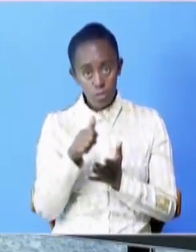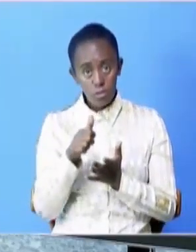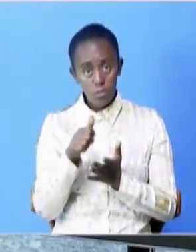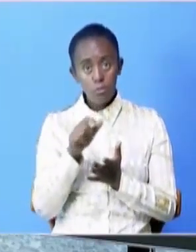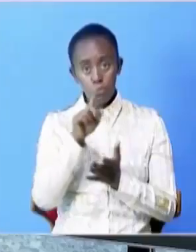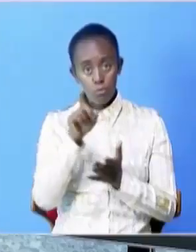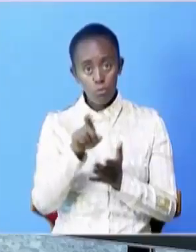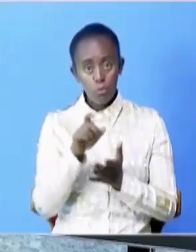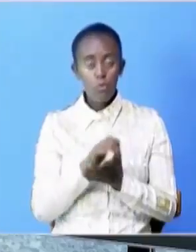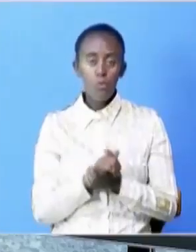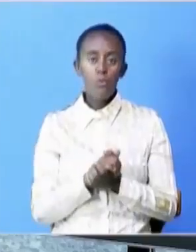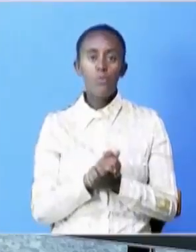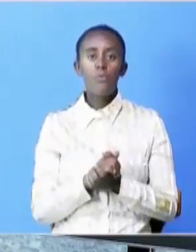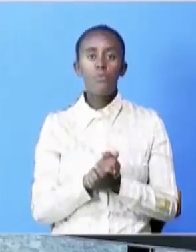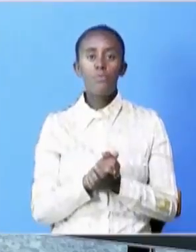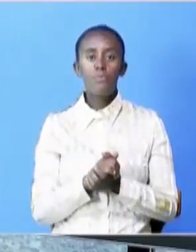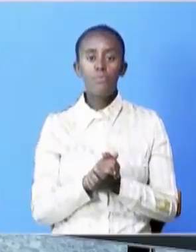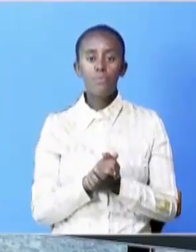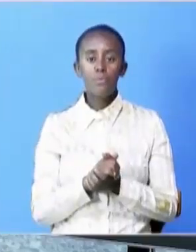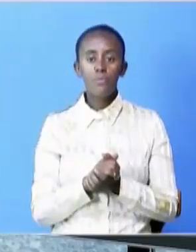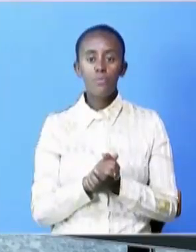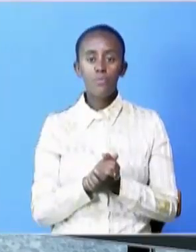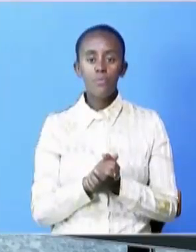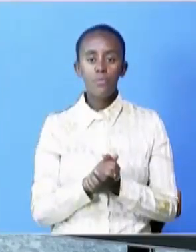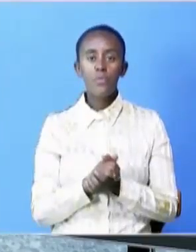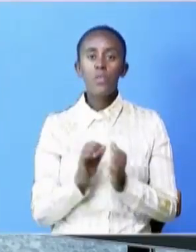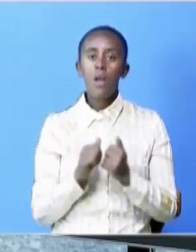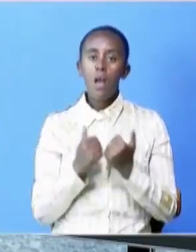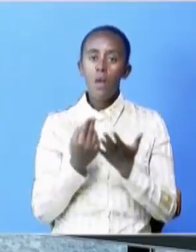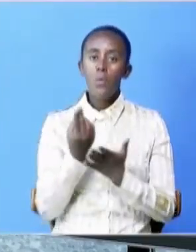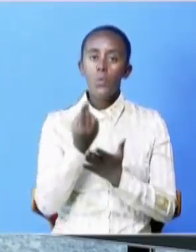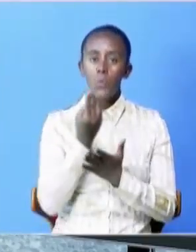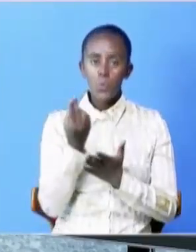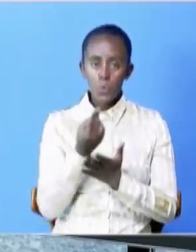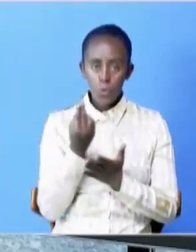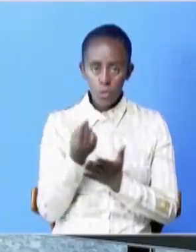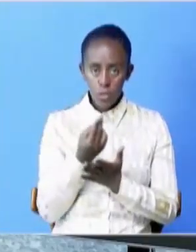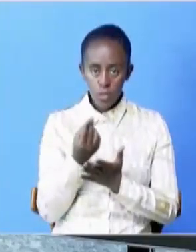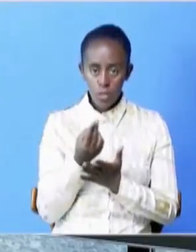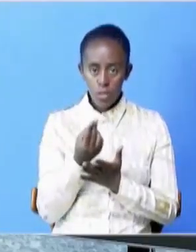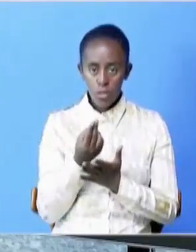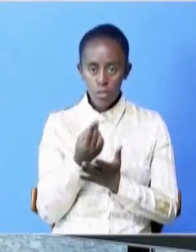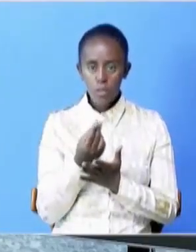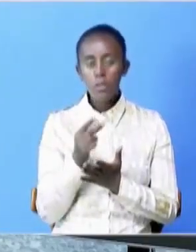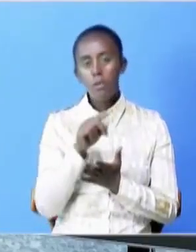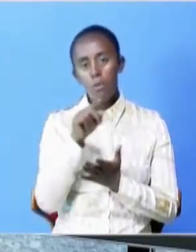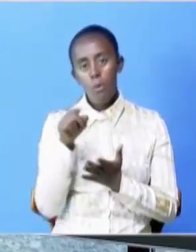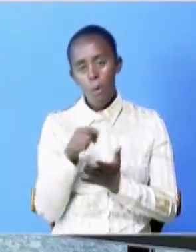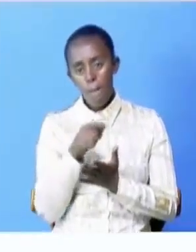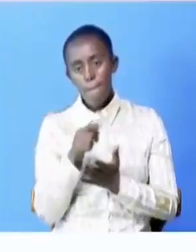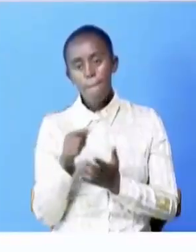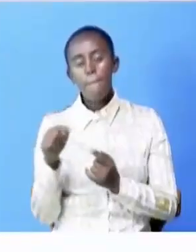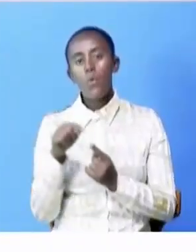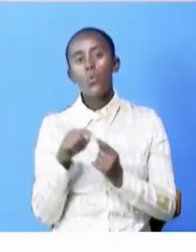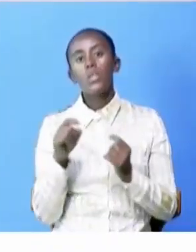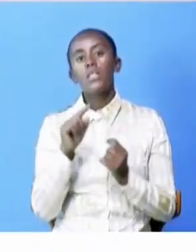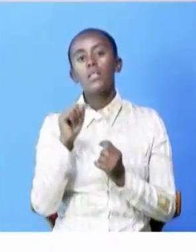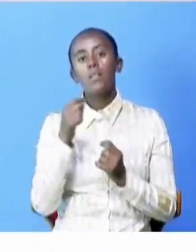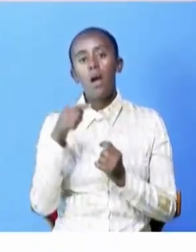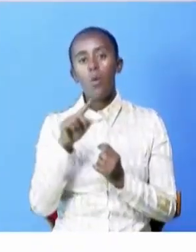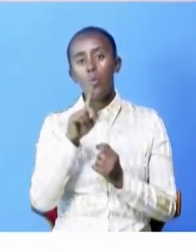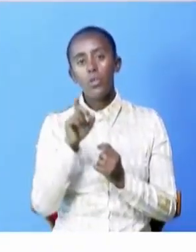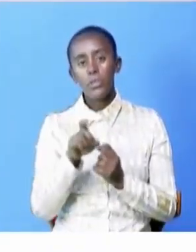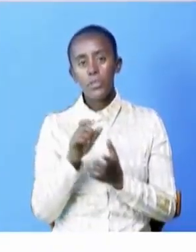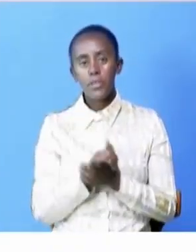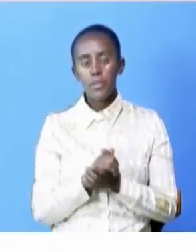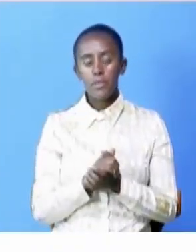you? Question mark. So that is how we use comma with tag question. Let's give